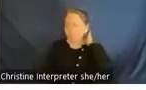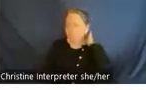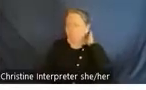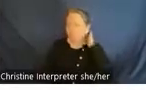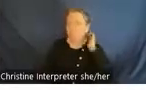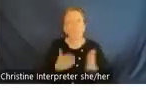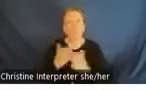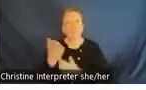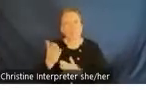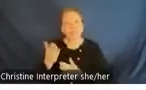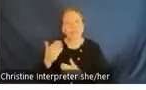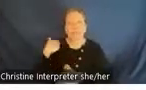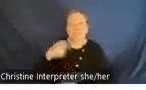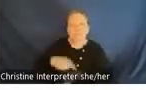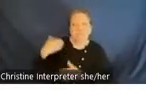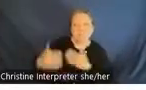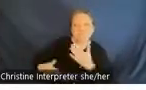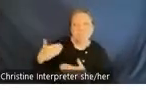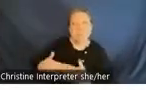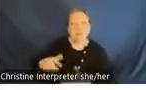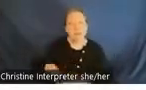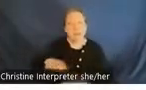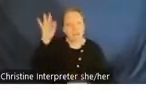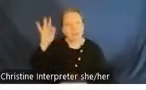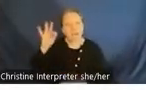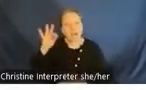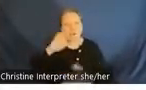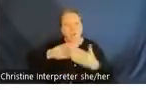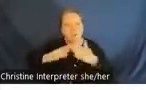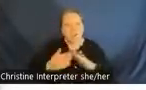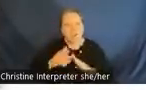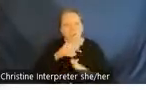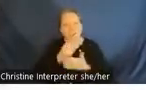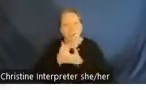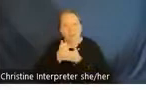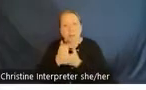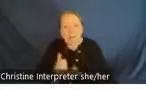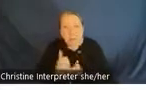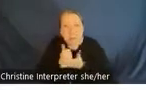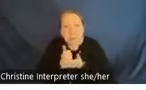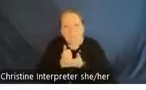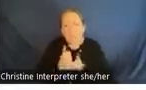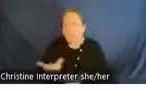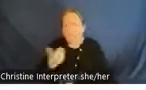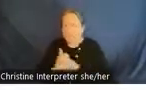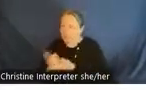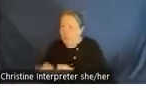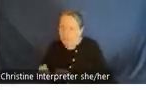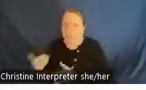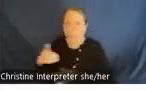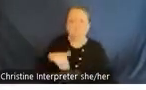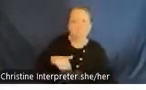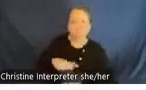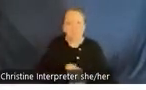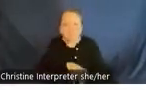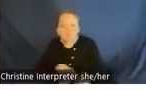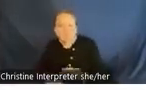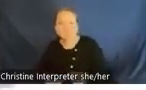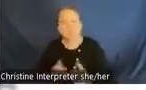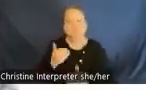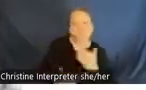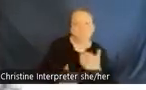community who helped me back on my feet, took me in and supported all my dreams, all my